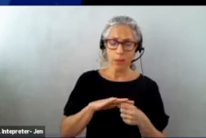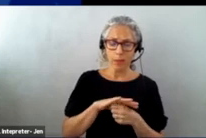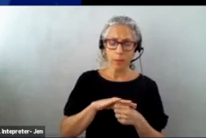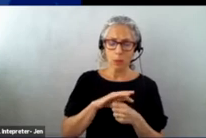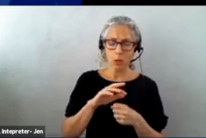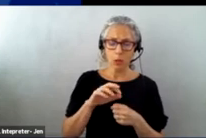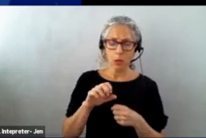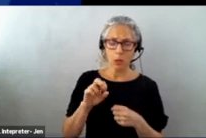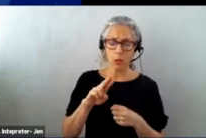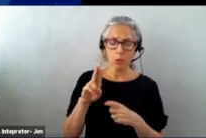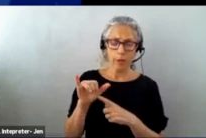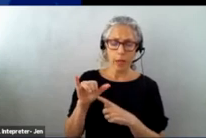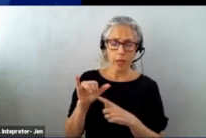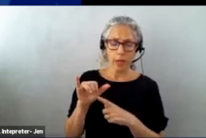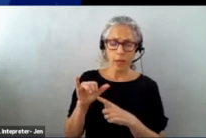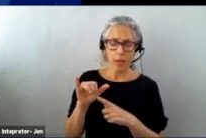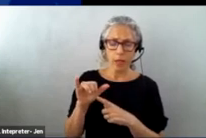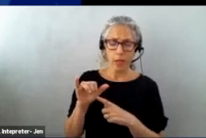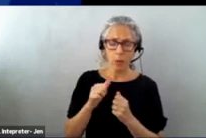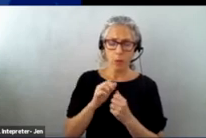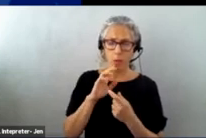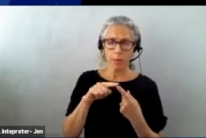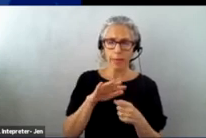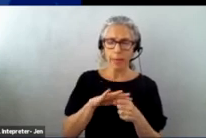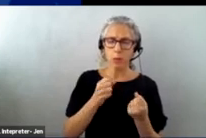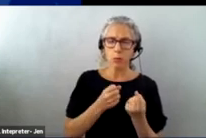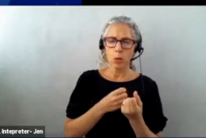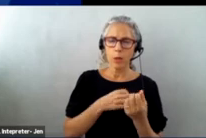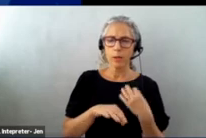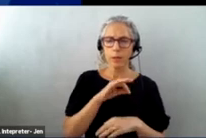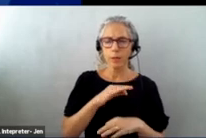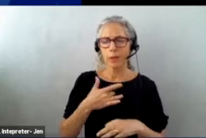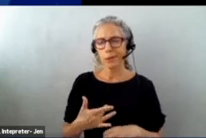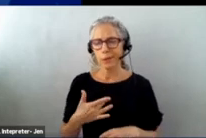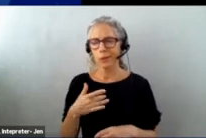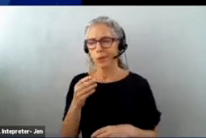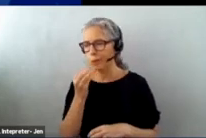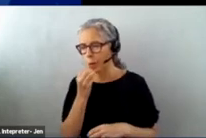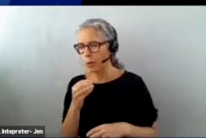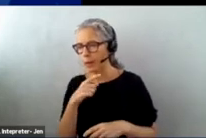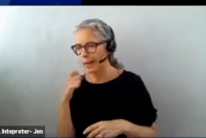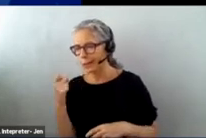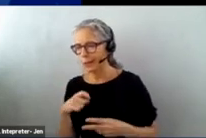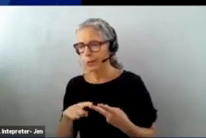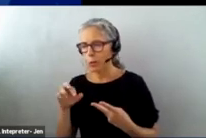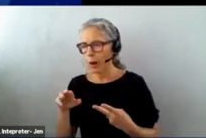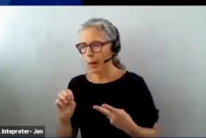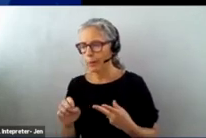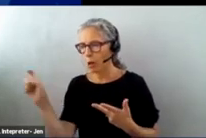survey with one that talked about neighborhood supports rather than the usual, are there food deserts, crime,